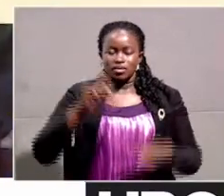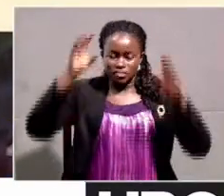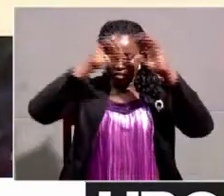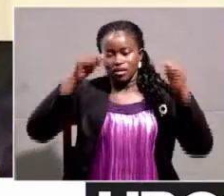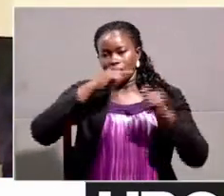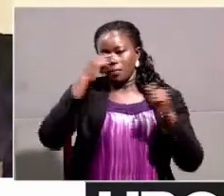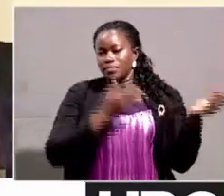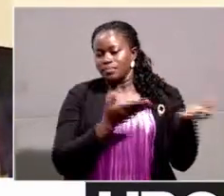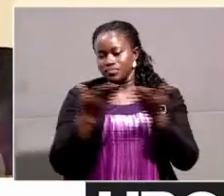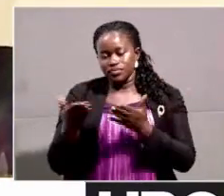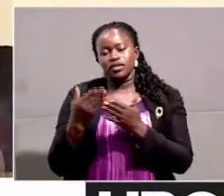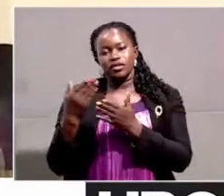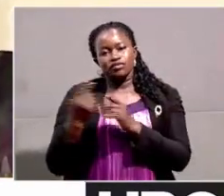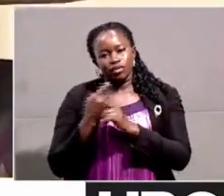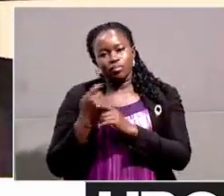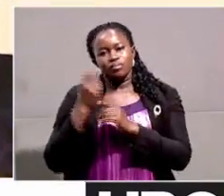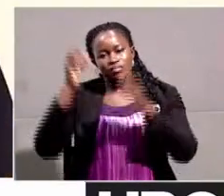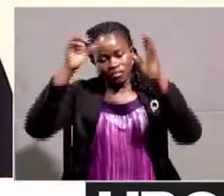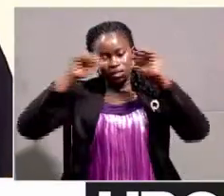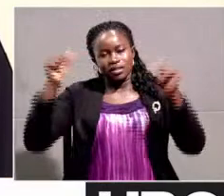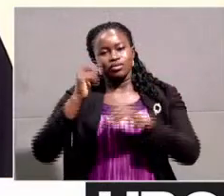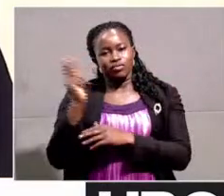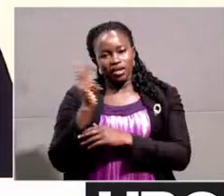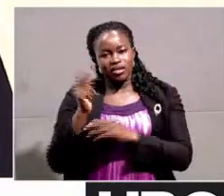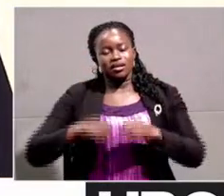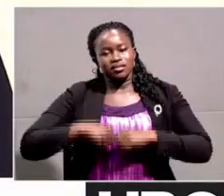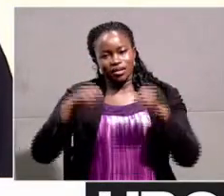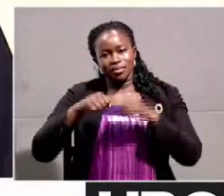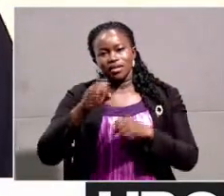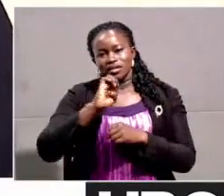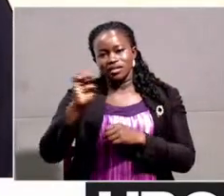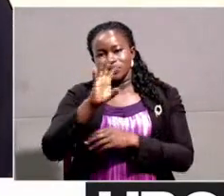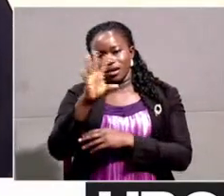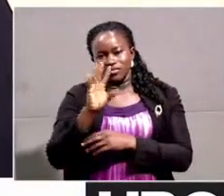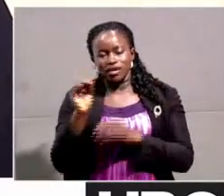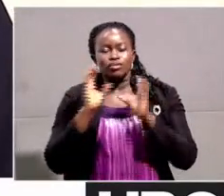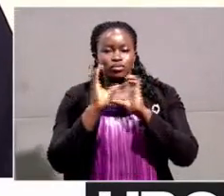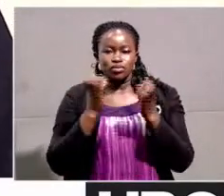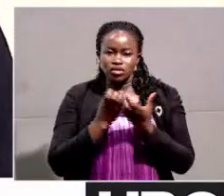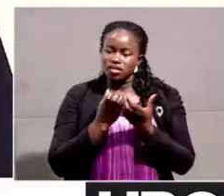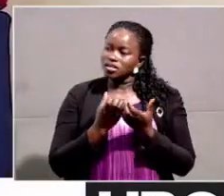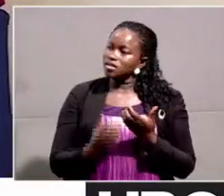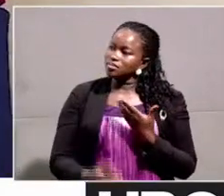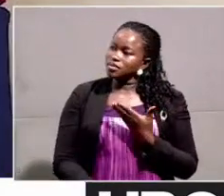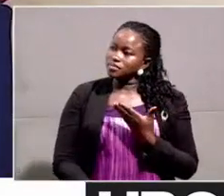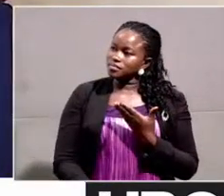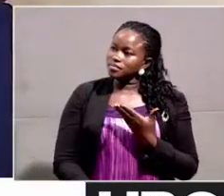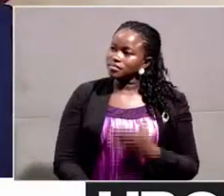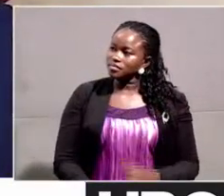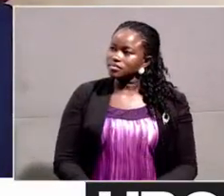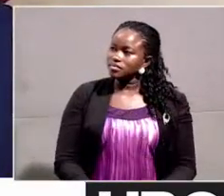His Excellency President Uhuru Kenyatta, the chairperson of the East African Community.